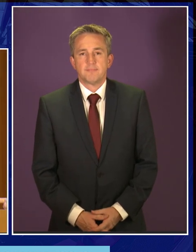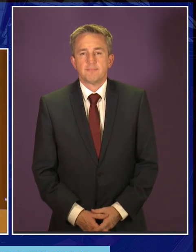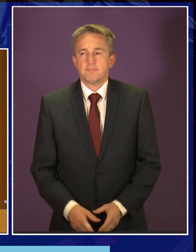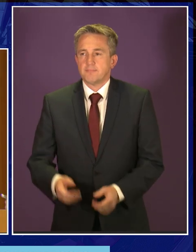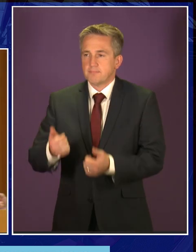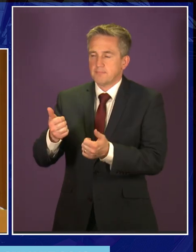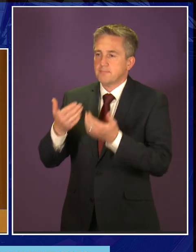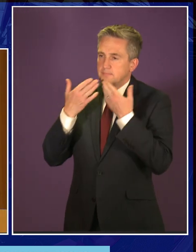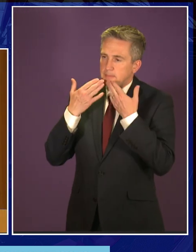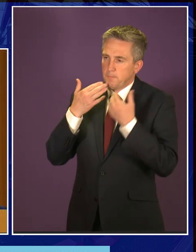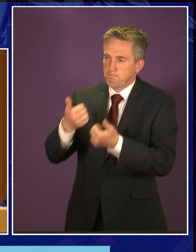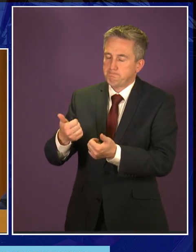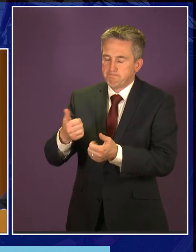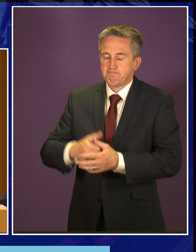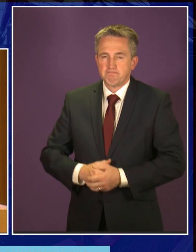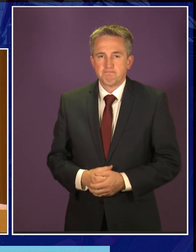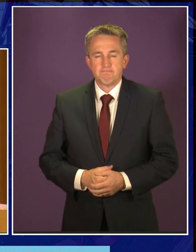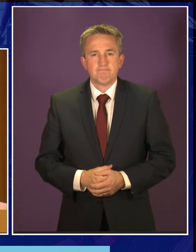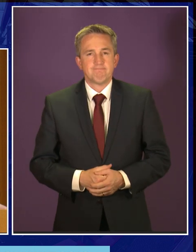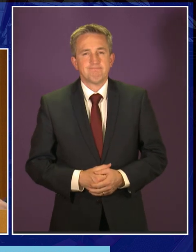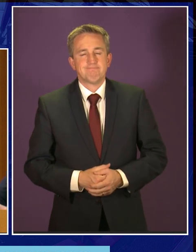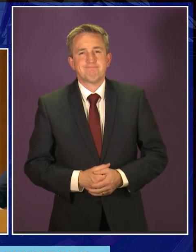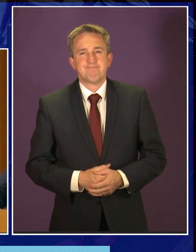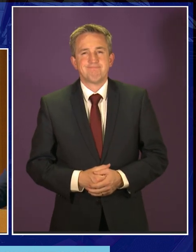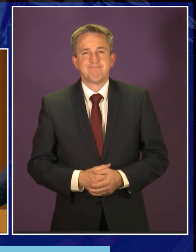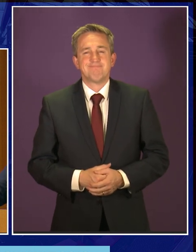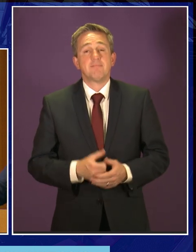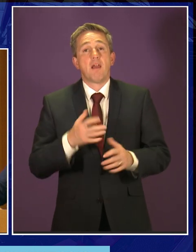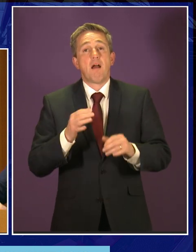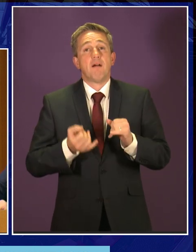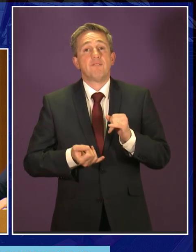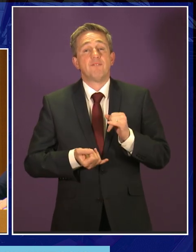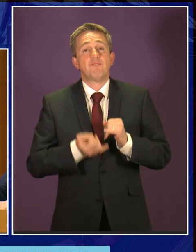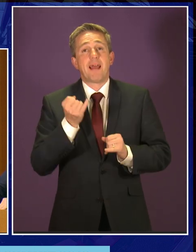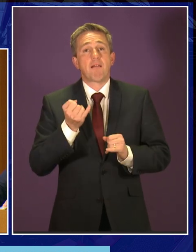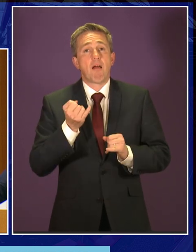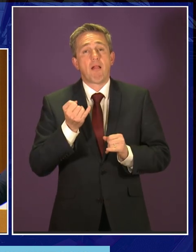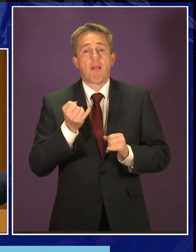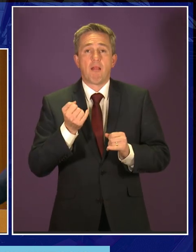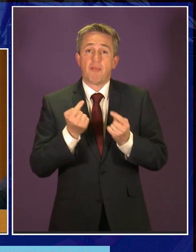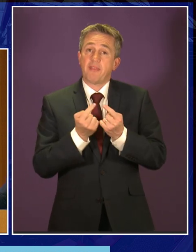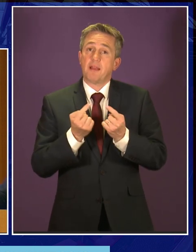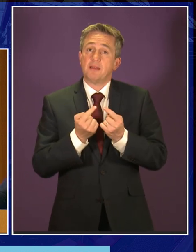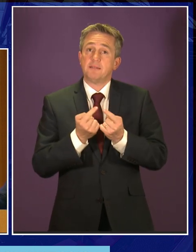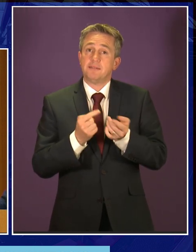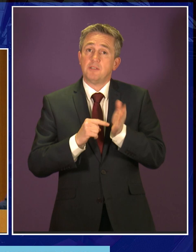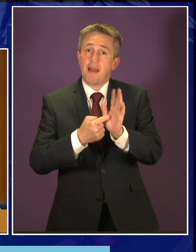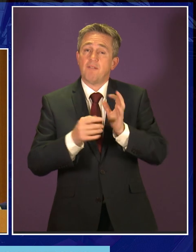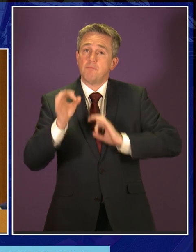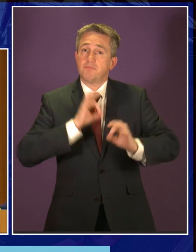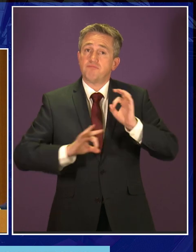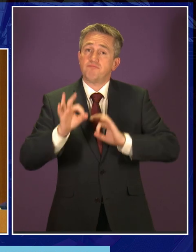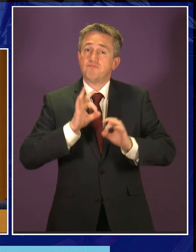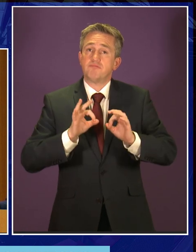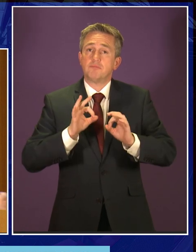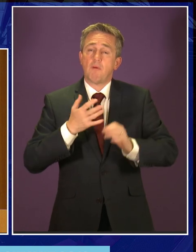Thank you very much, Fergus. And I think it's only fitting that we close our cultural summit with an artistic performance.